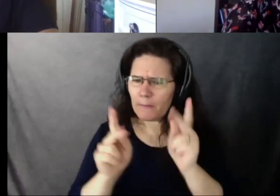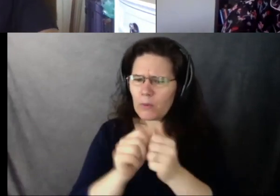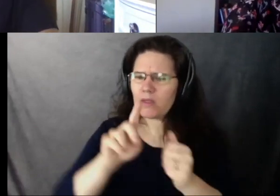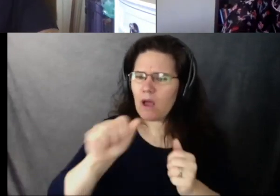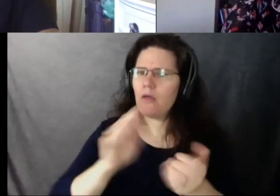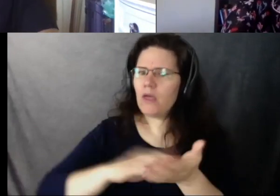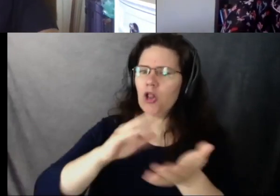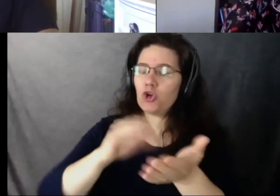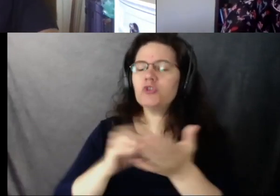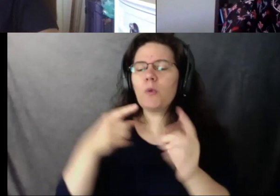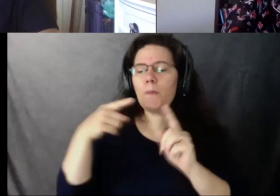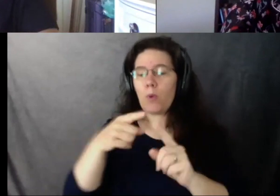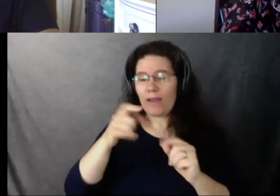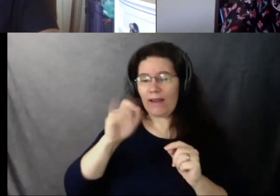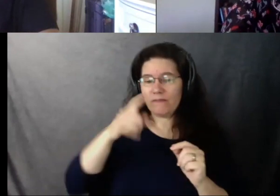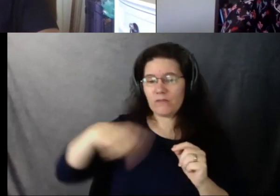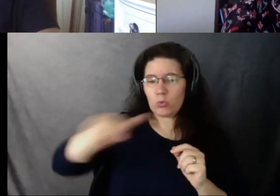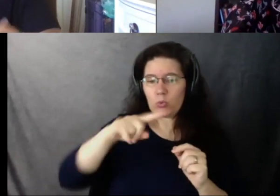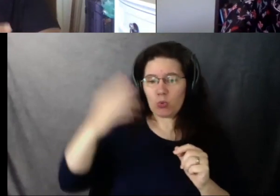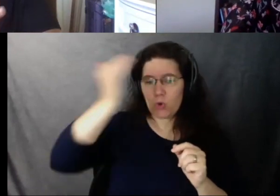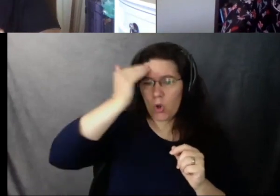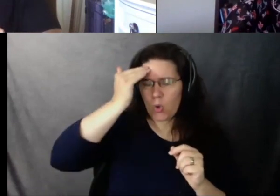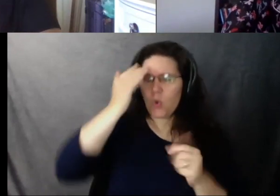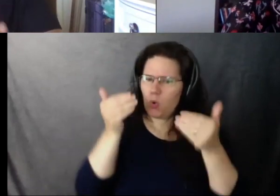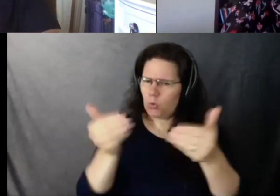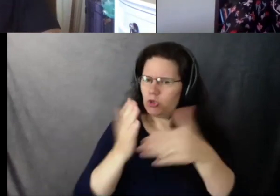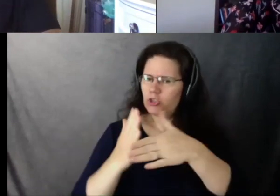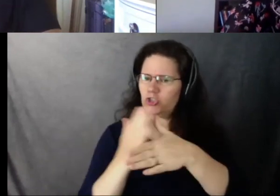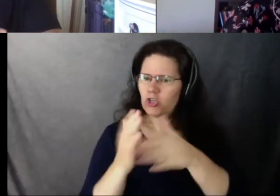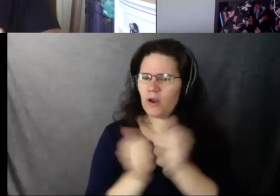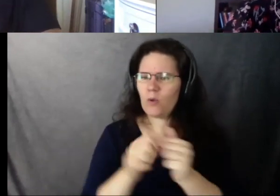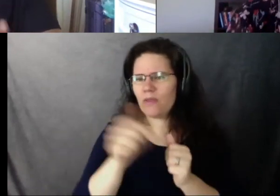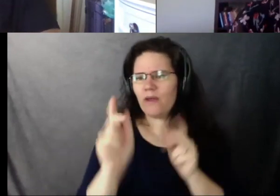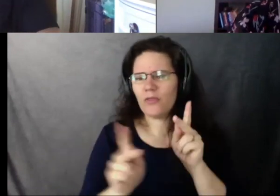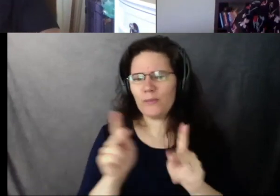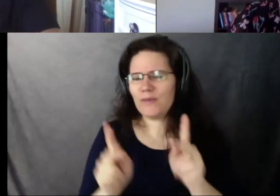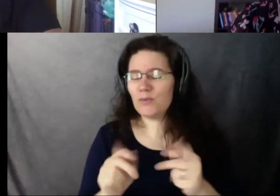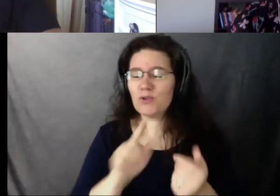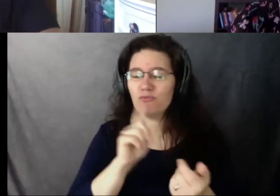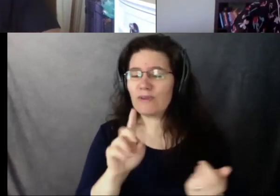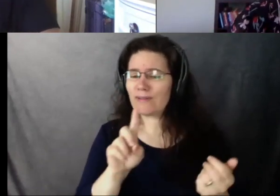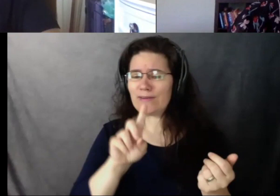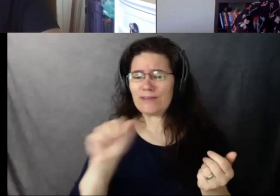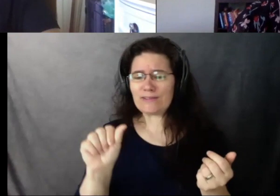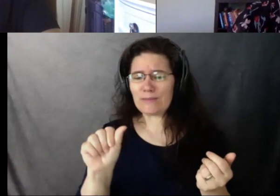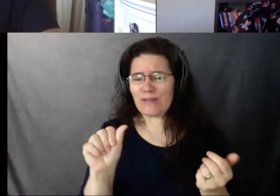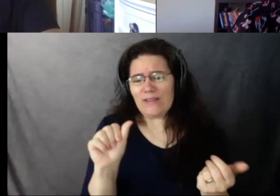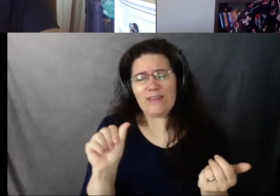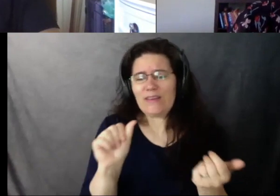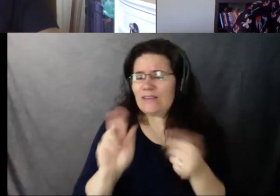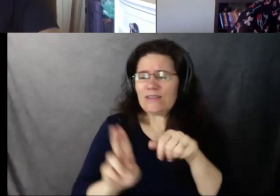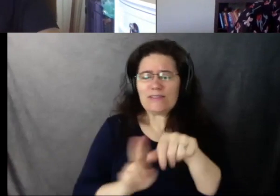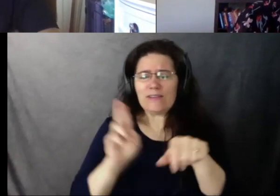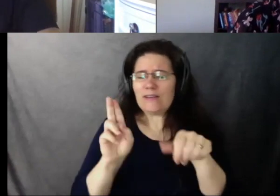sharing it with others, because the truth is that disability is just a part of the human experience. And